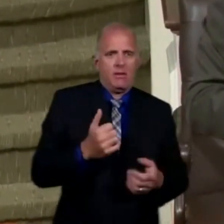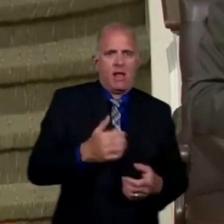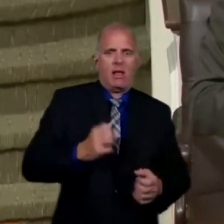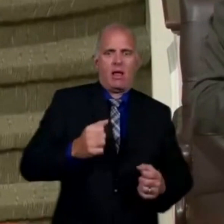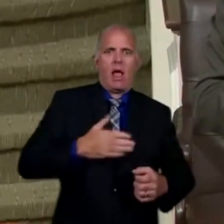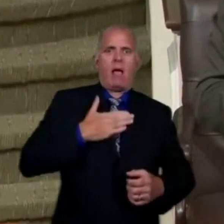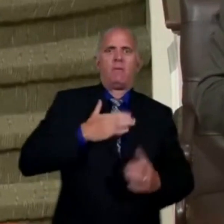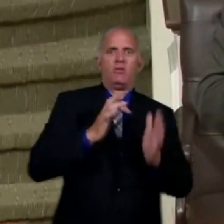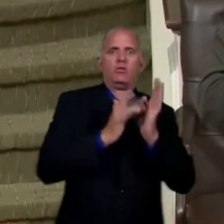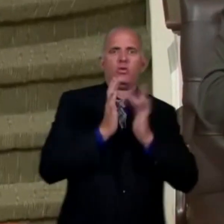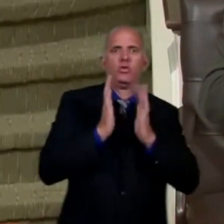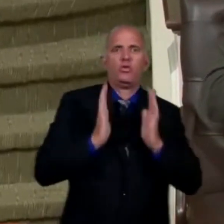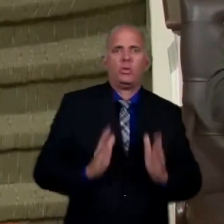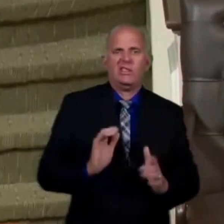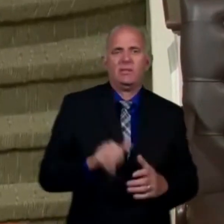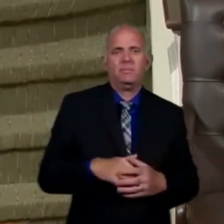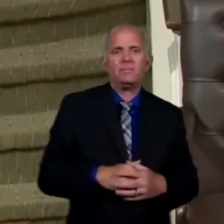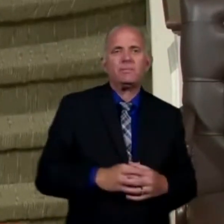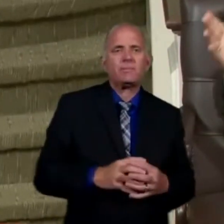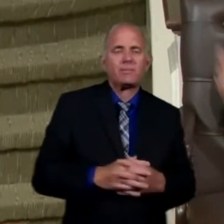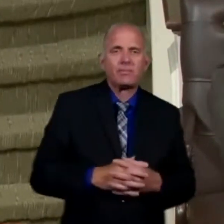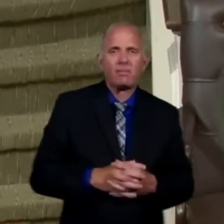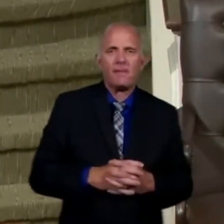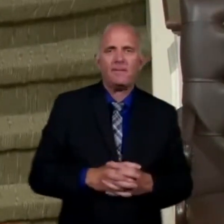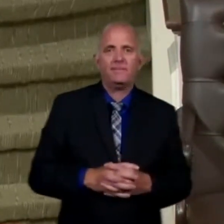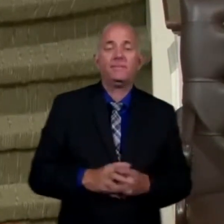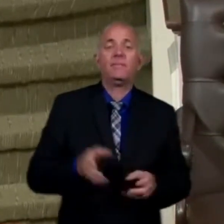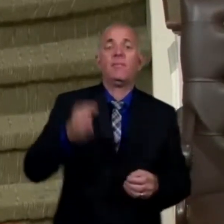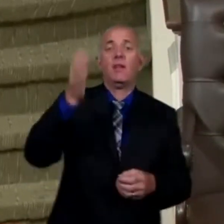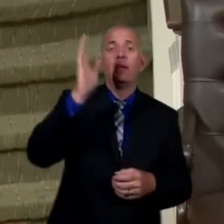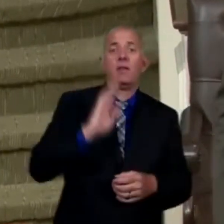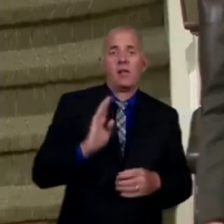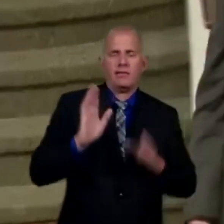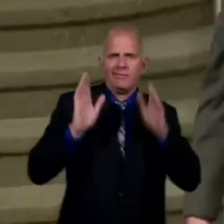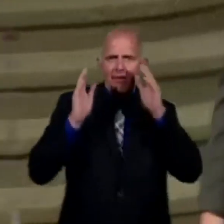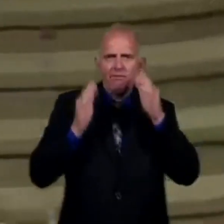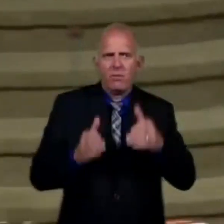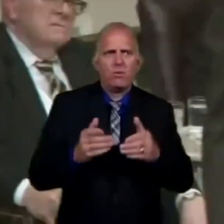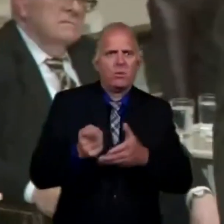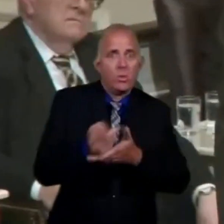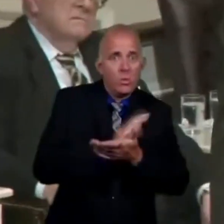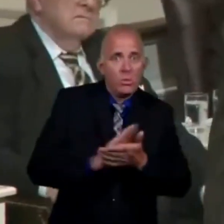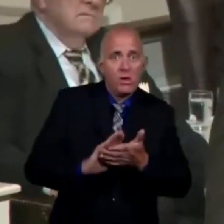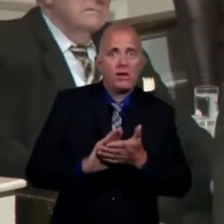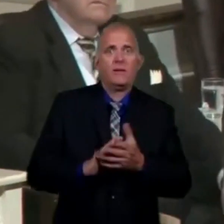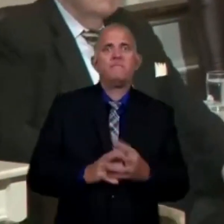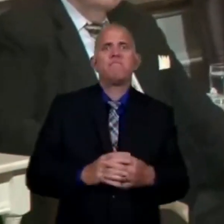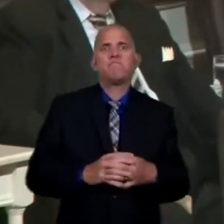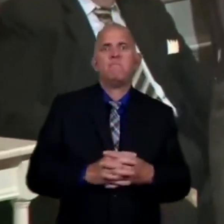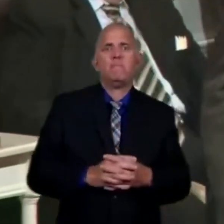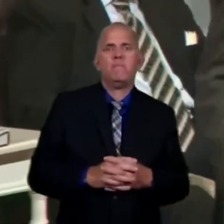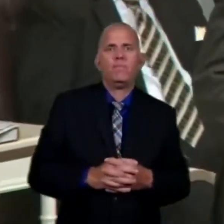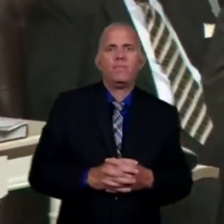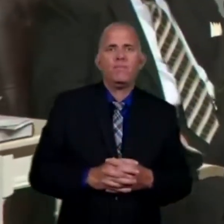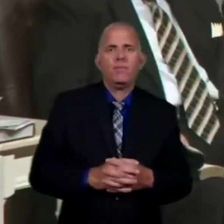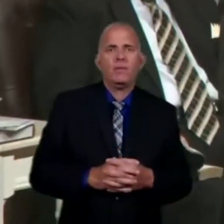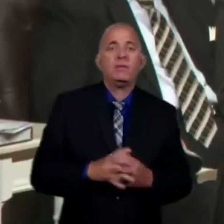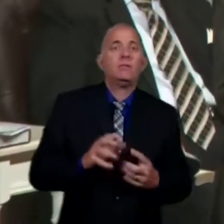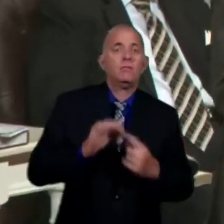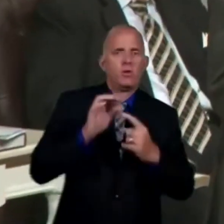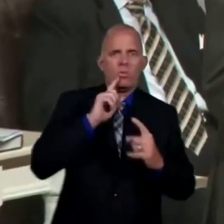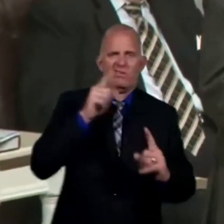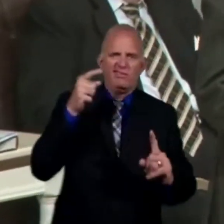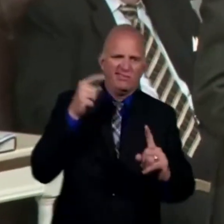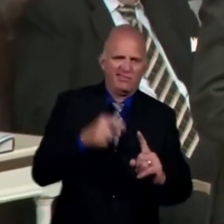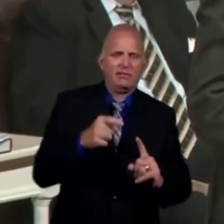Lord. God is about righteousness, and especially when it comes to salvation. Today I